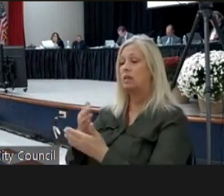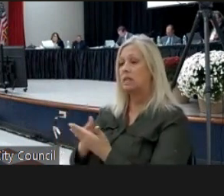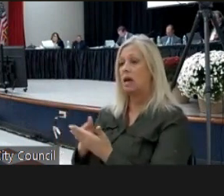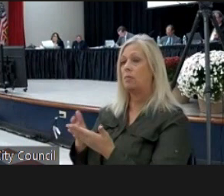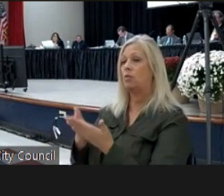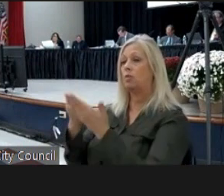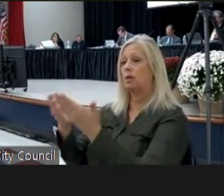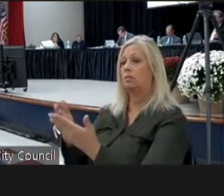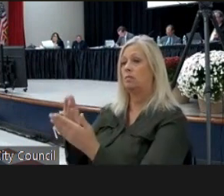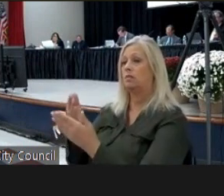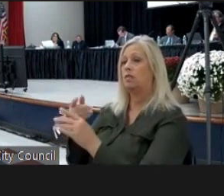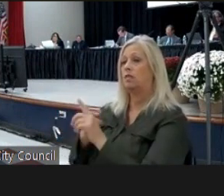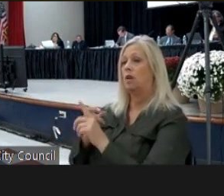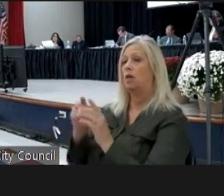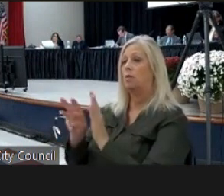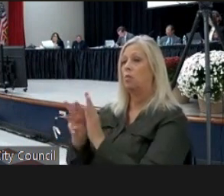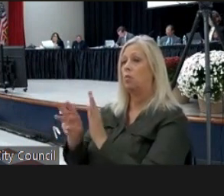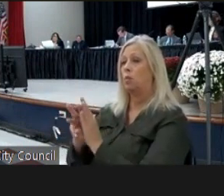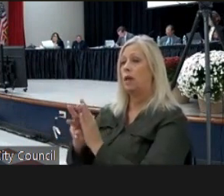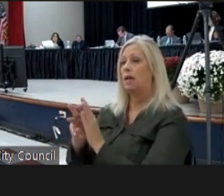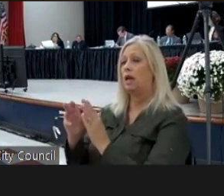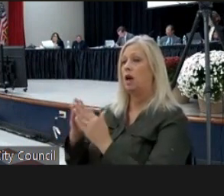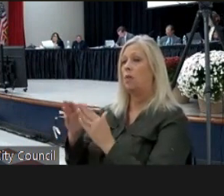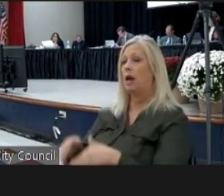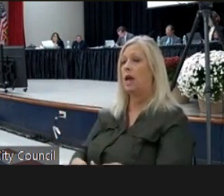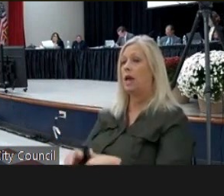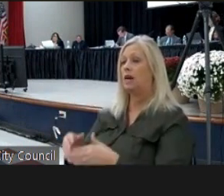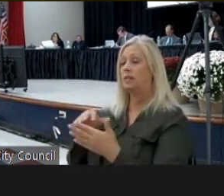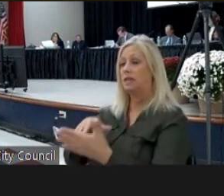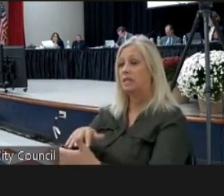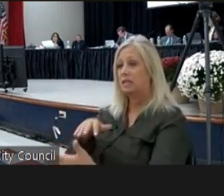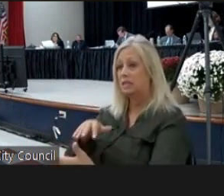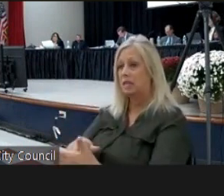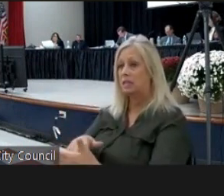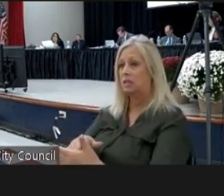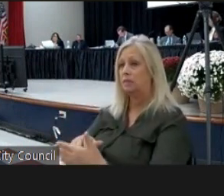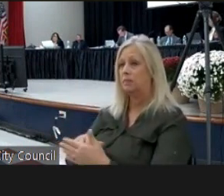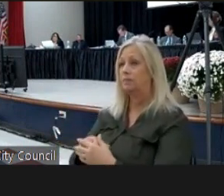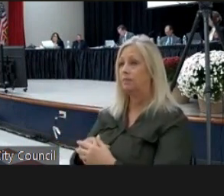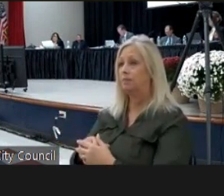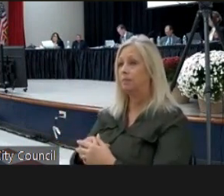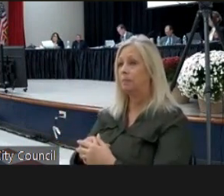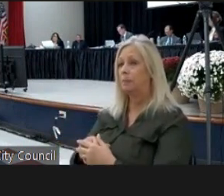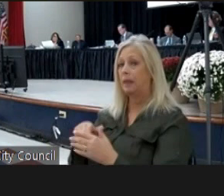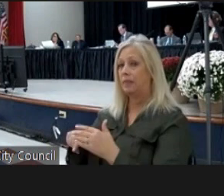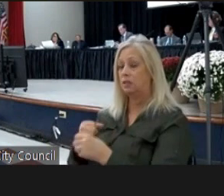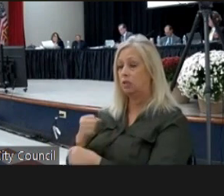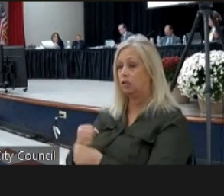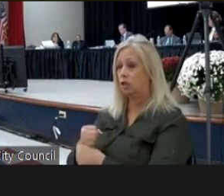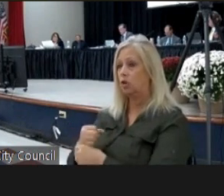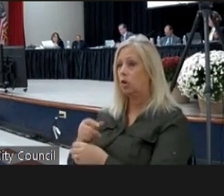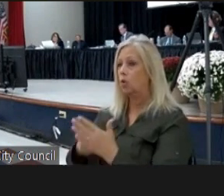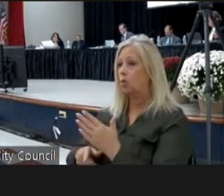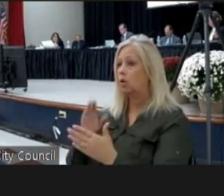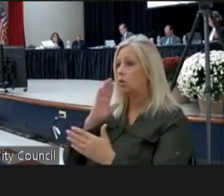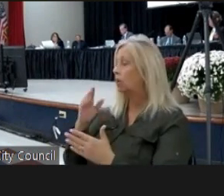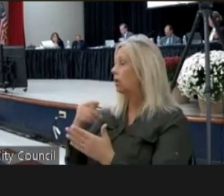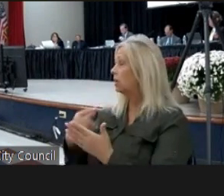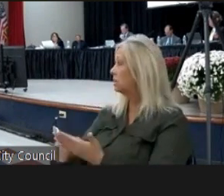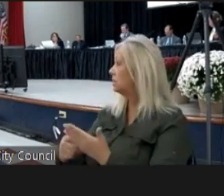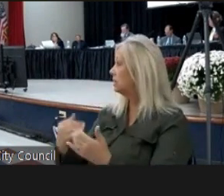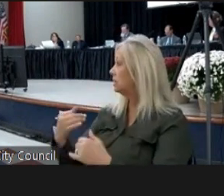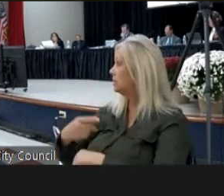the Waco Strategic Housing Study that the council adopted earlier this year. So what we're going to talk about today is what